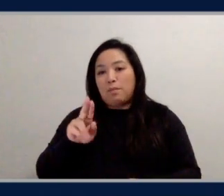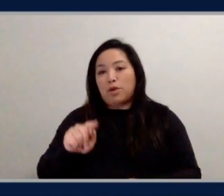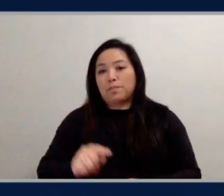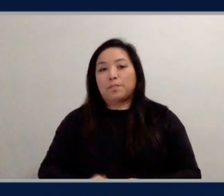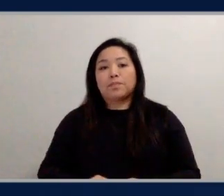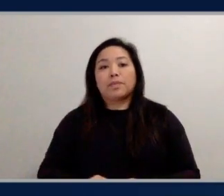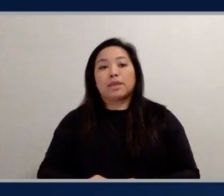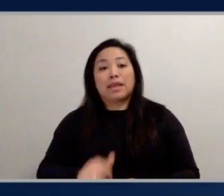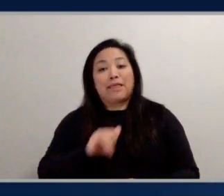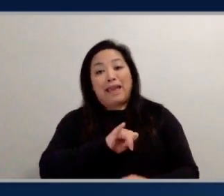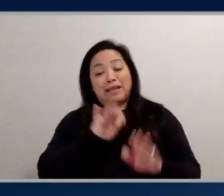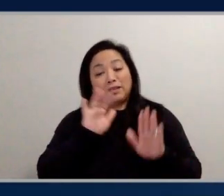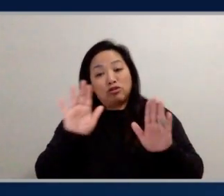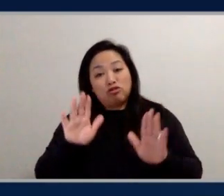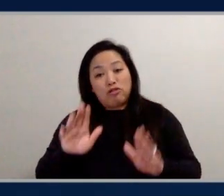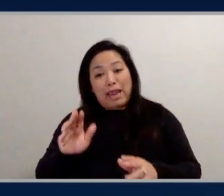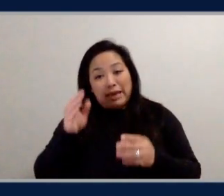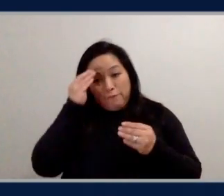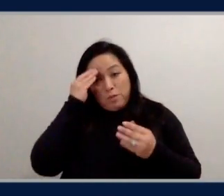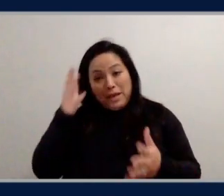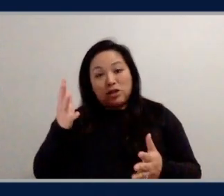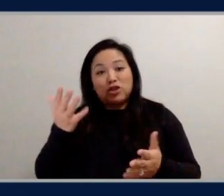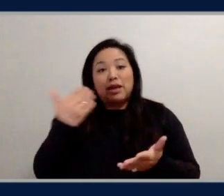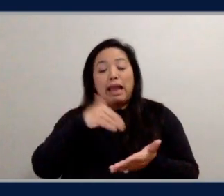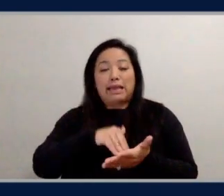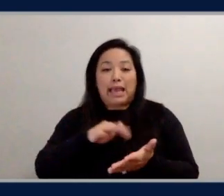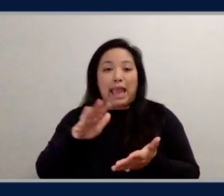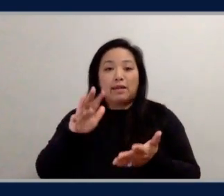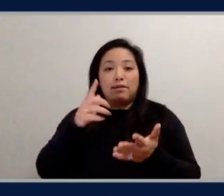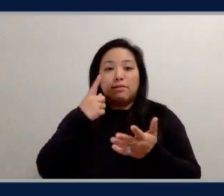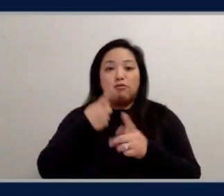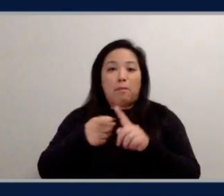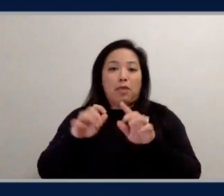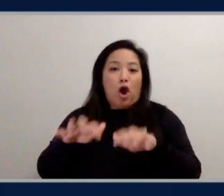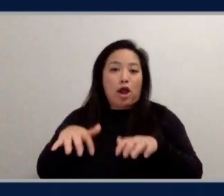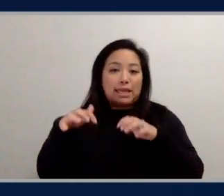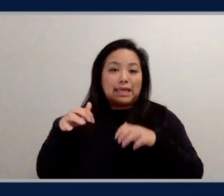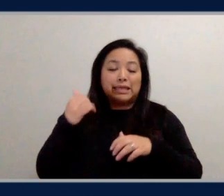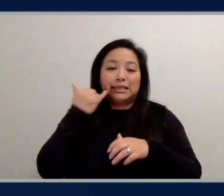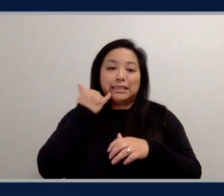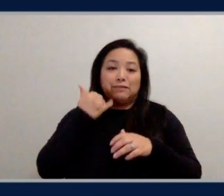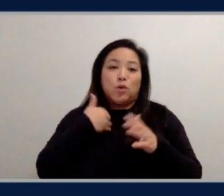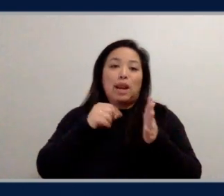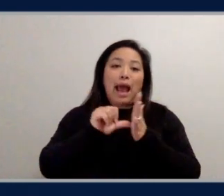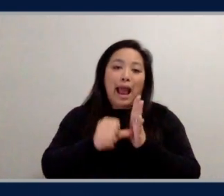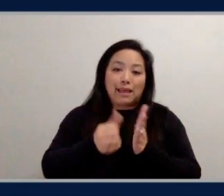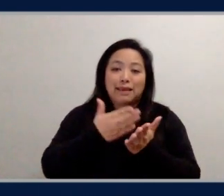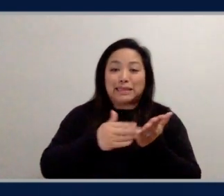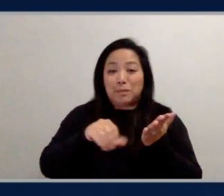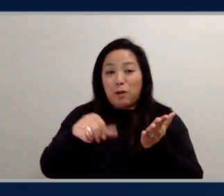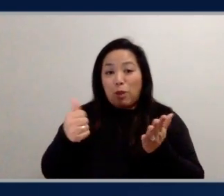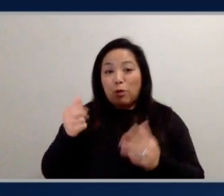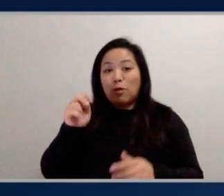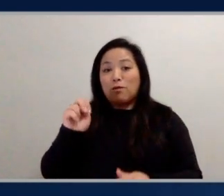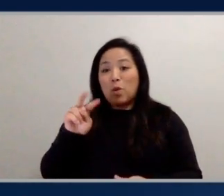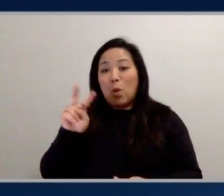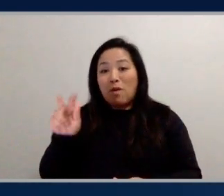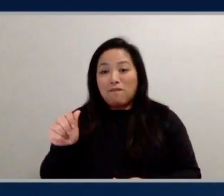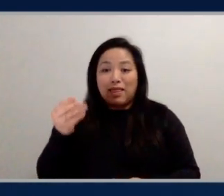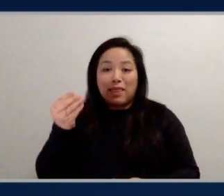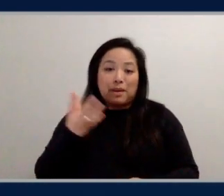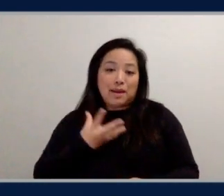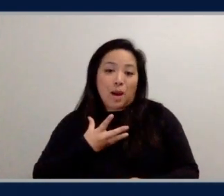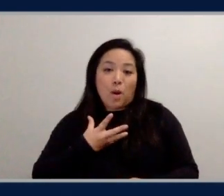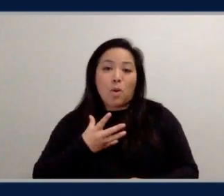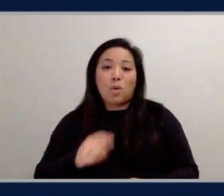great insights. Again, a quick call out here for the audience, right? So we have highlighted some of the features of Nova. Let us know what use